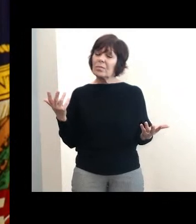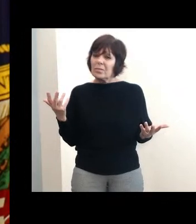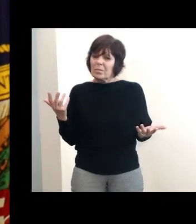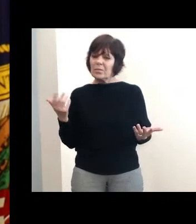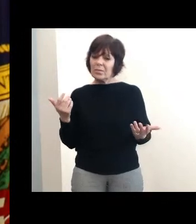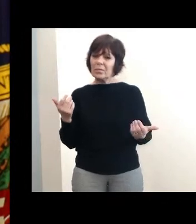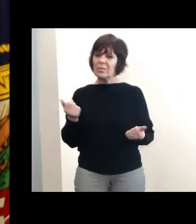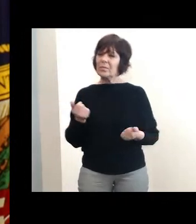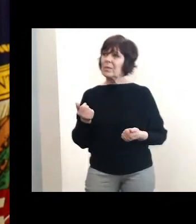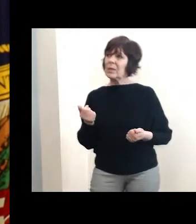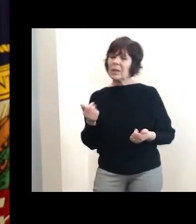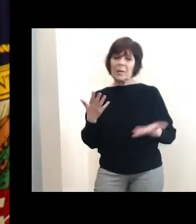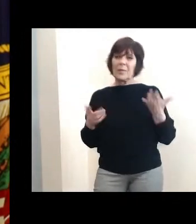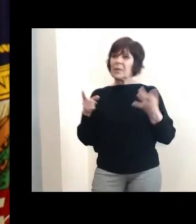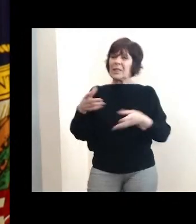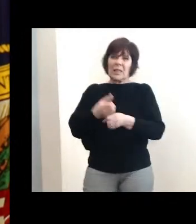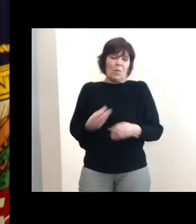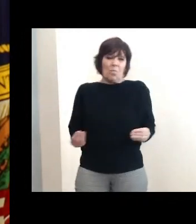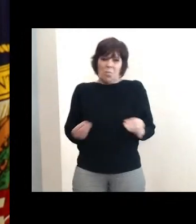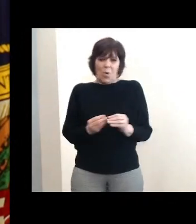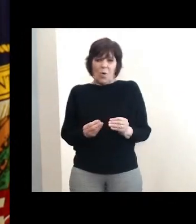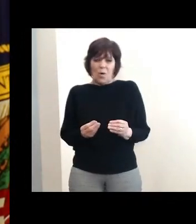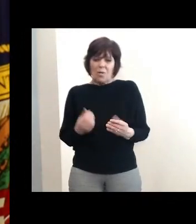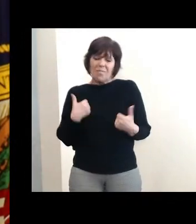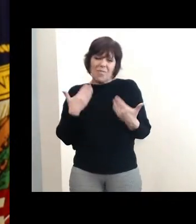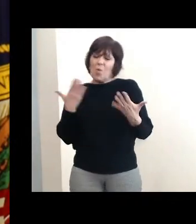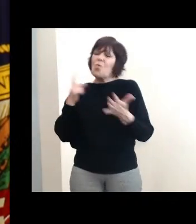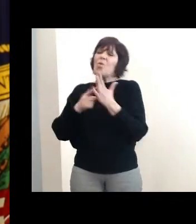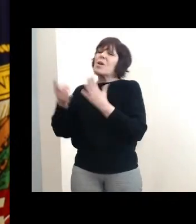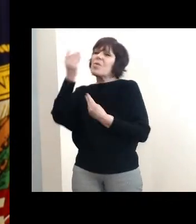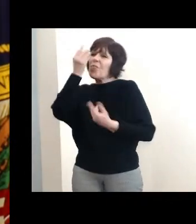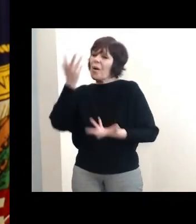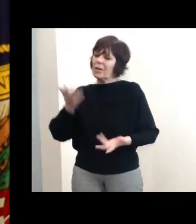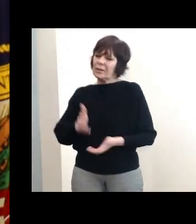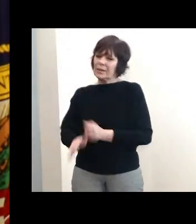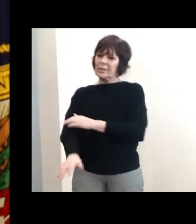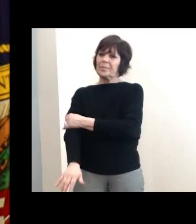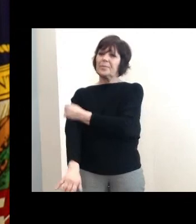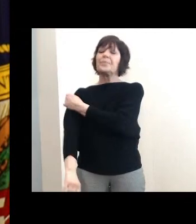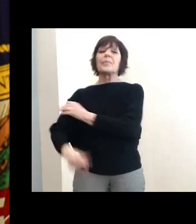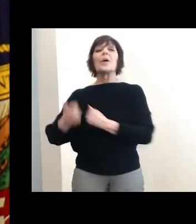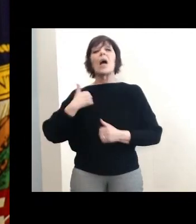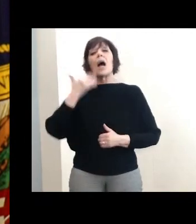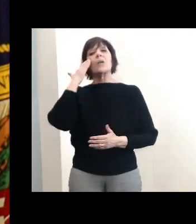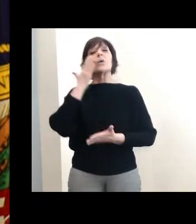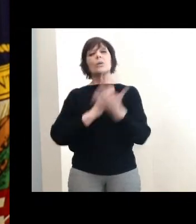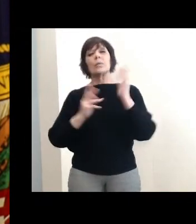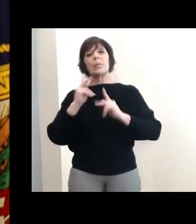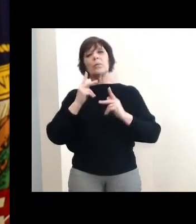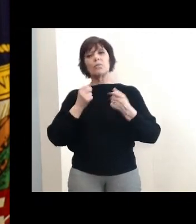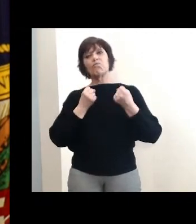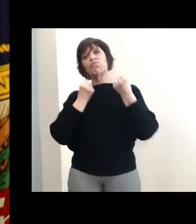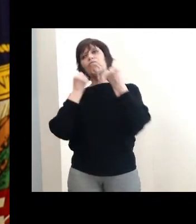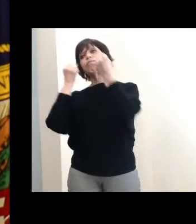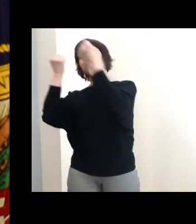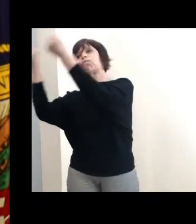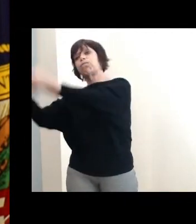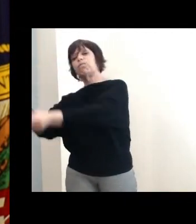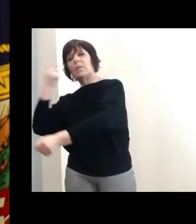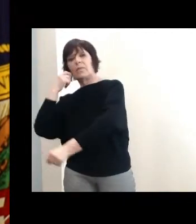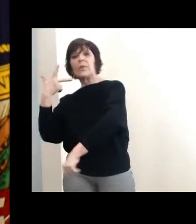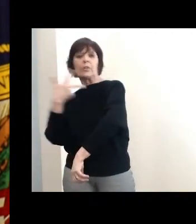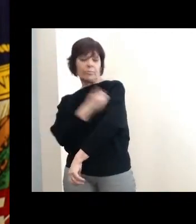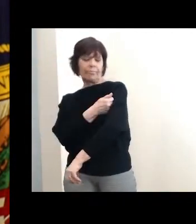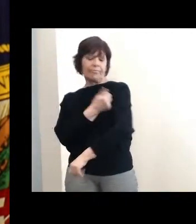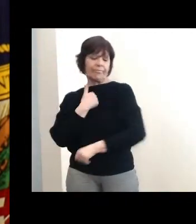would be coming locally? Would just love to get your thoughts on that. Well, actually, I know some people who've traveled very far for the vaccine, including